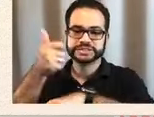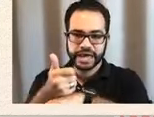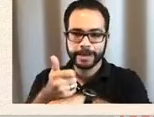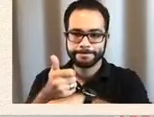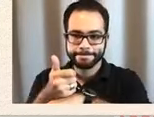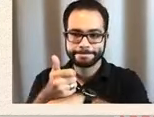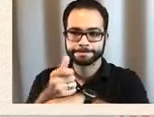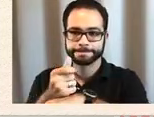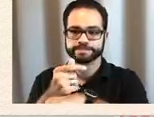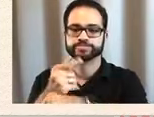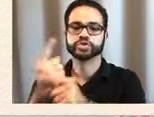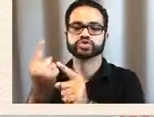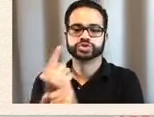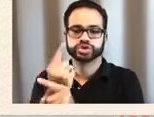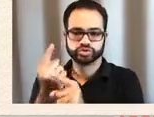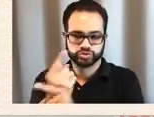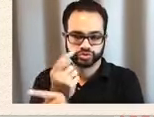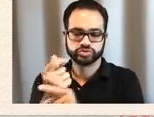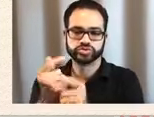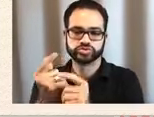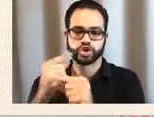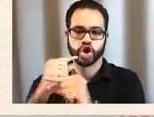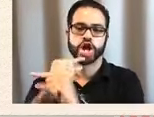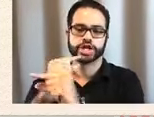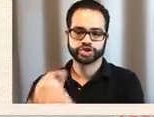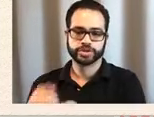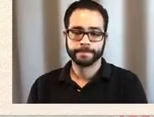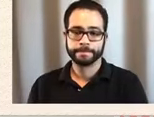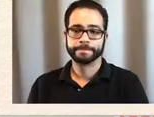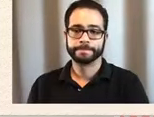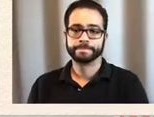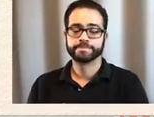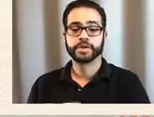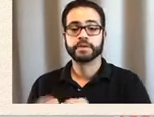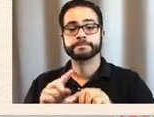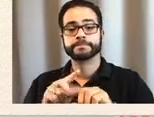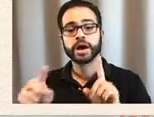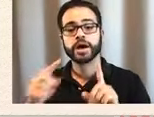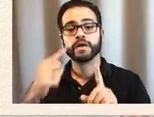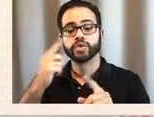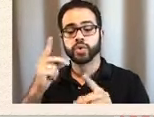guardianship. But for families who have